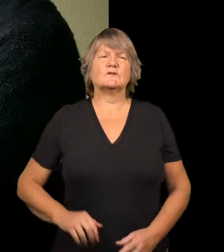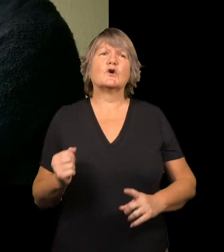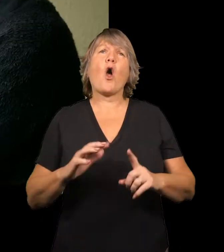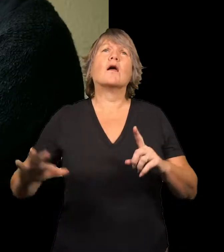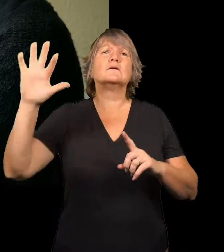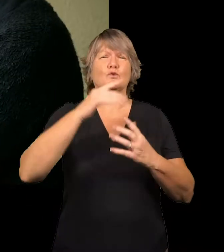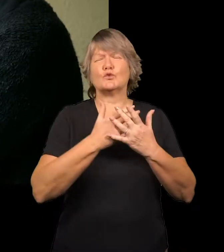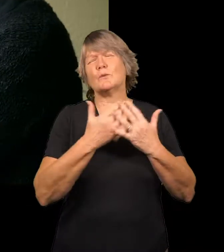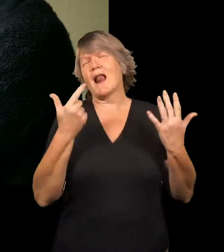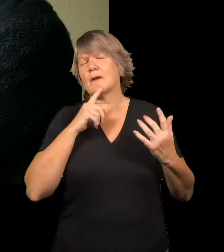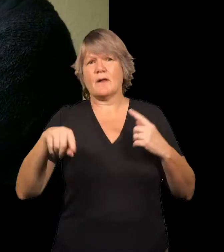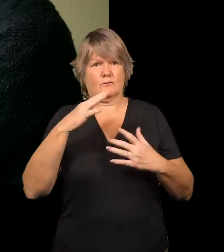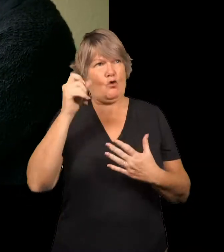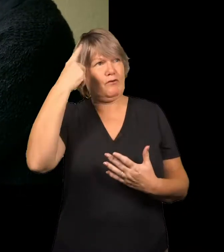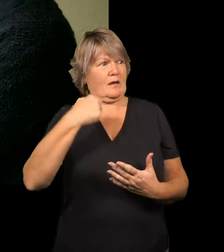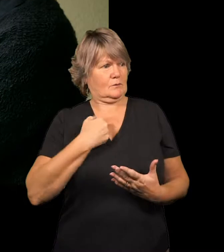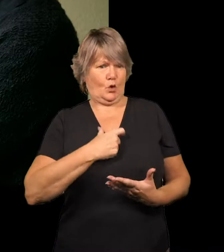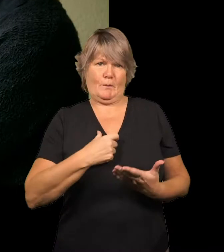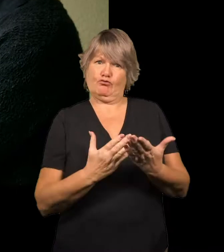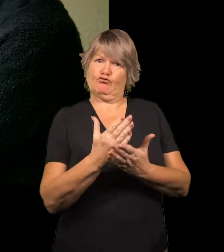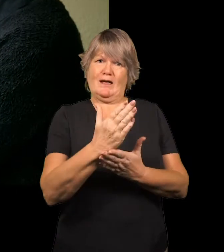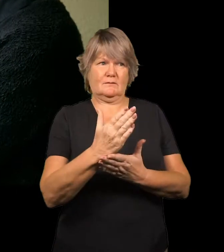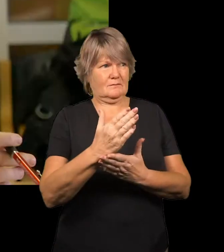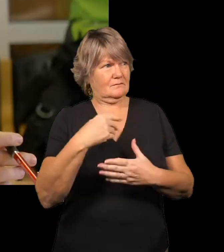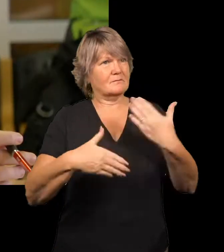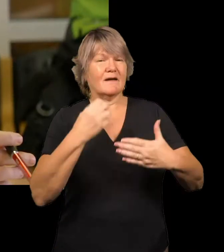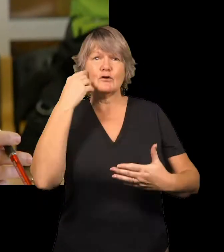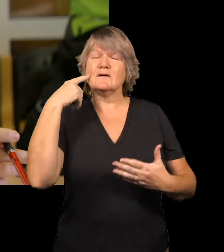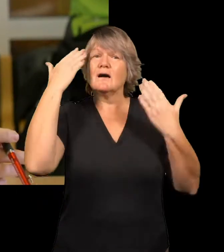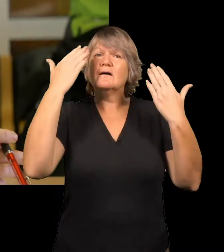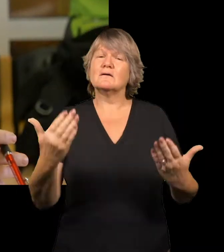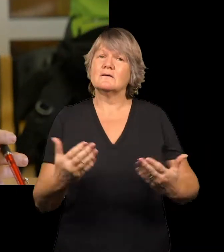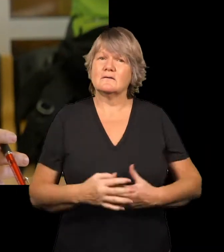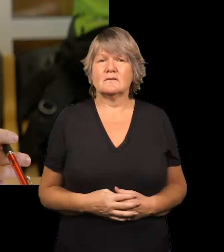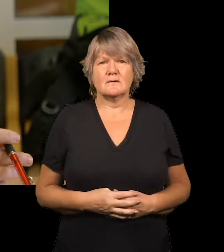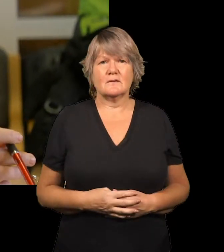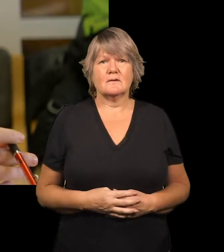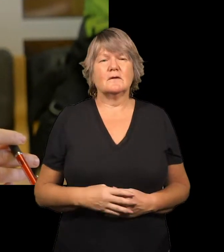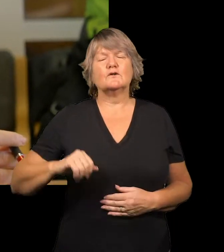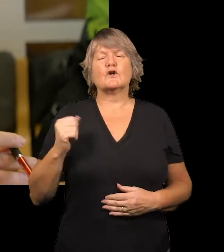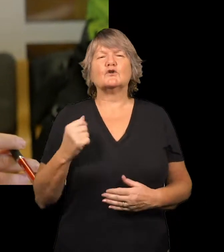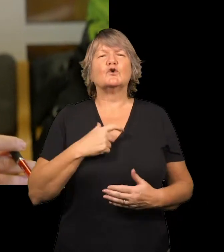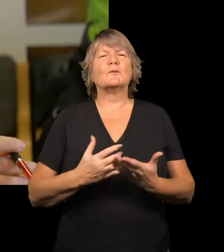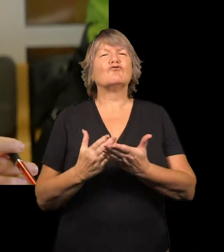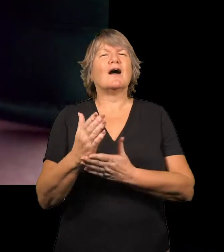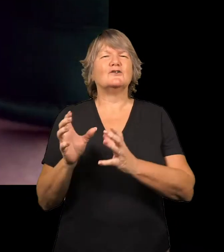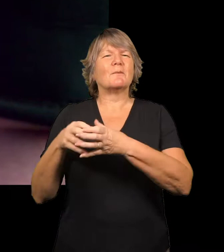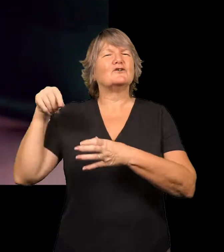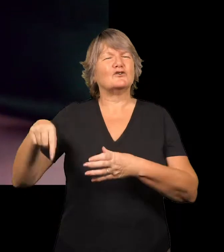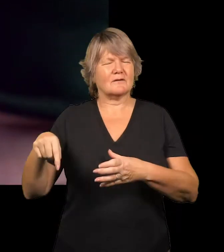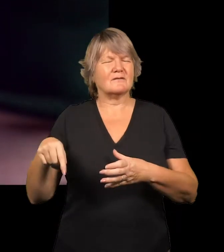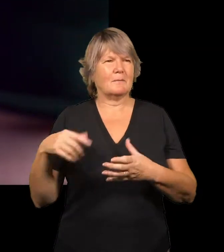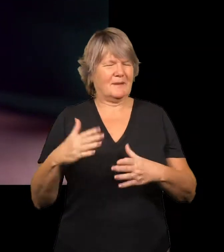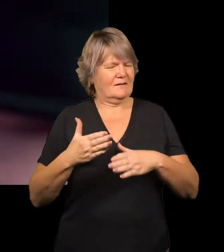Too many people in Scotland don't have their human rights realised in everyday life. The Scottish Human Rights Commission has